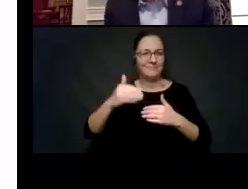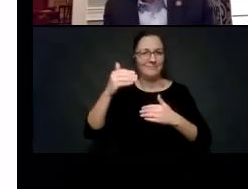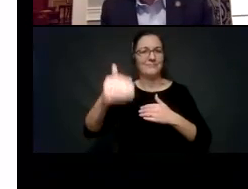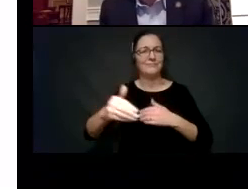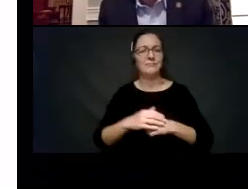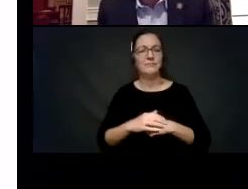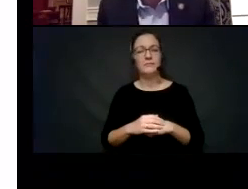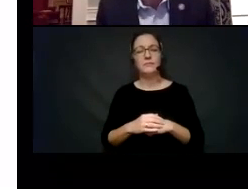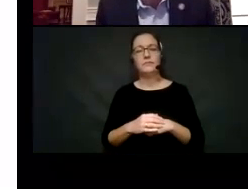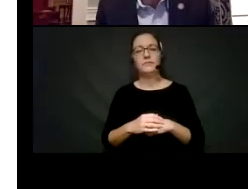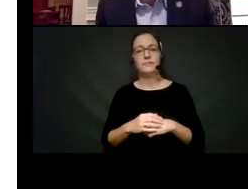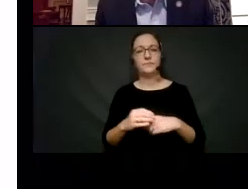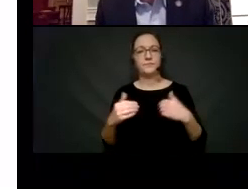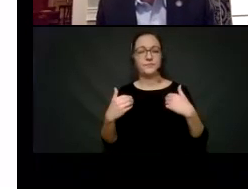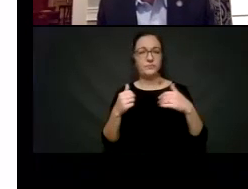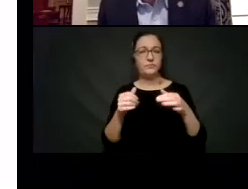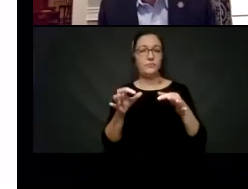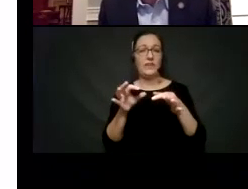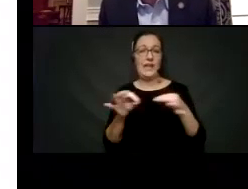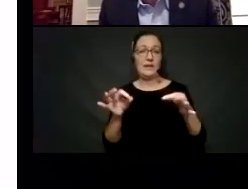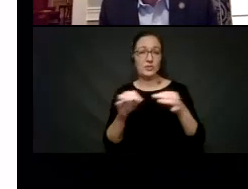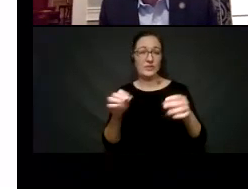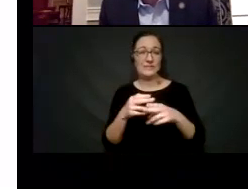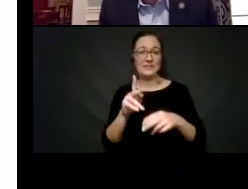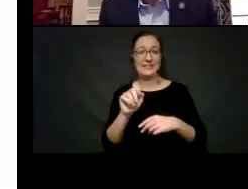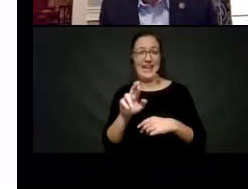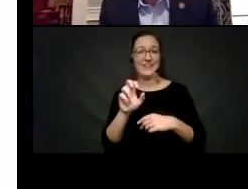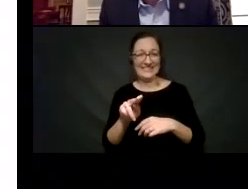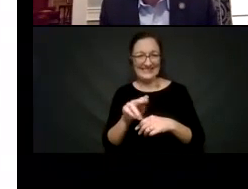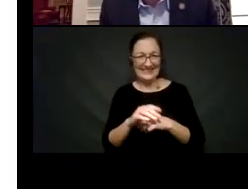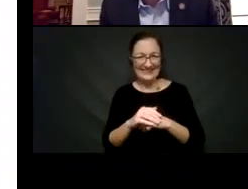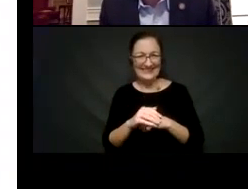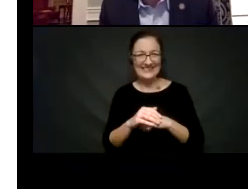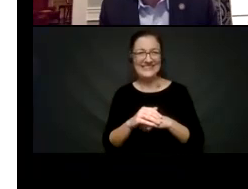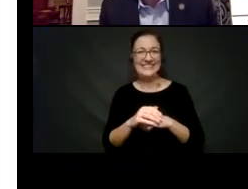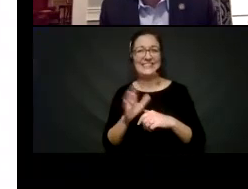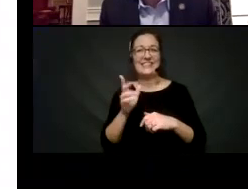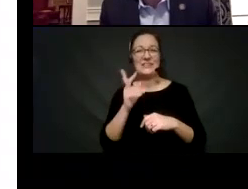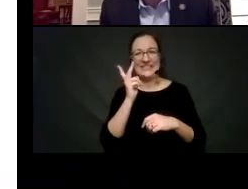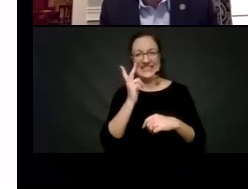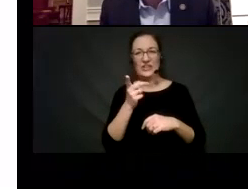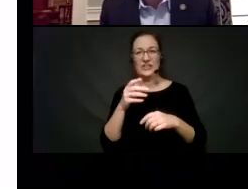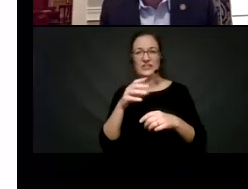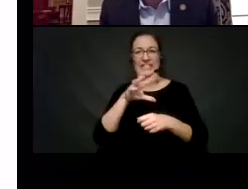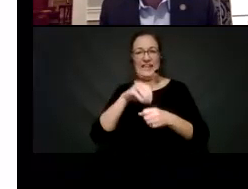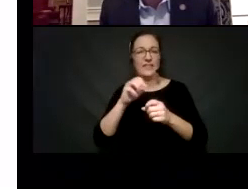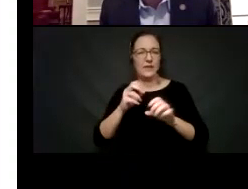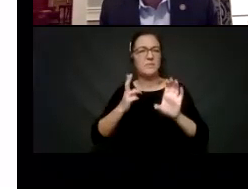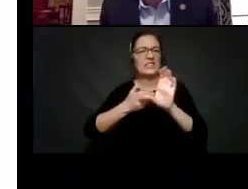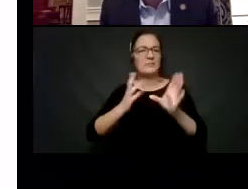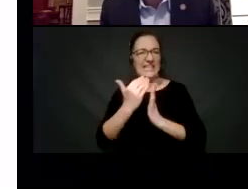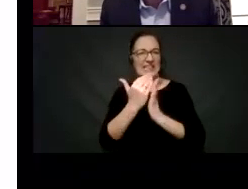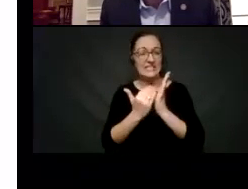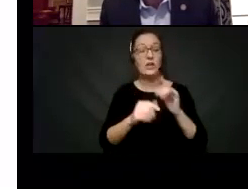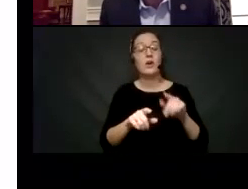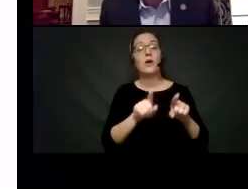We have our captioner, Ms. Karen. If you see her actually in our participants list. Also, we